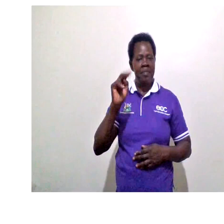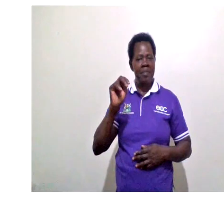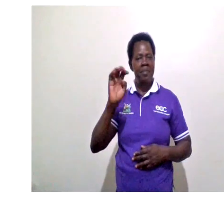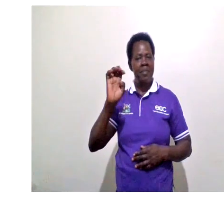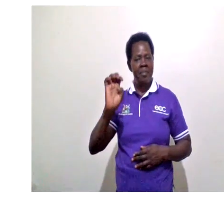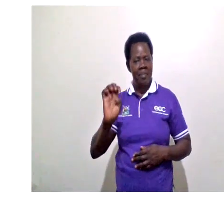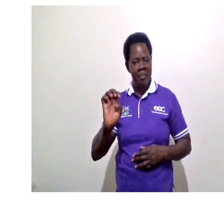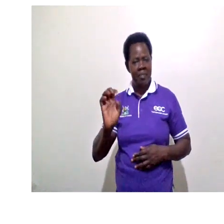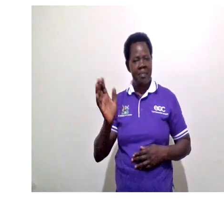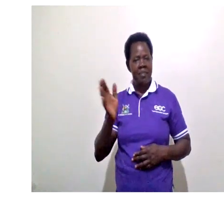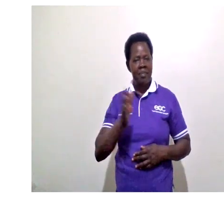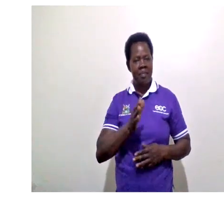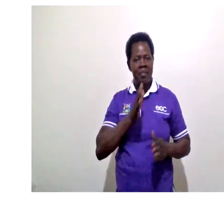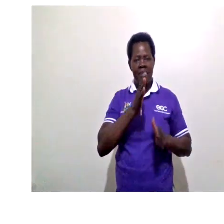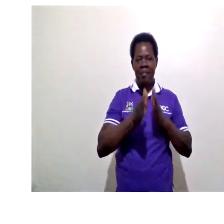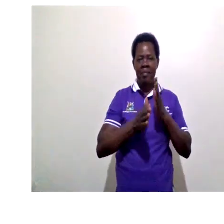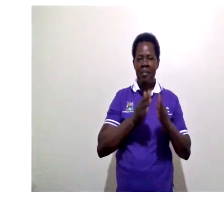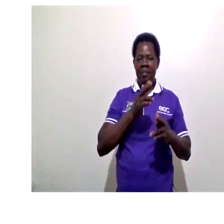is Christine.